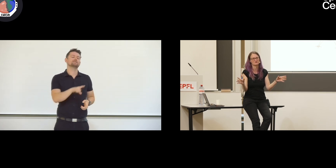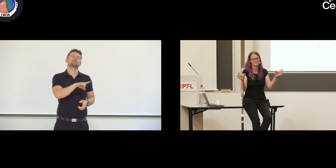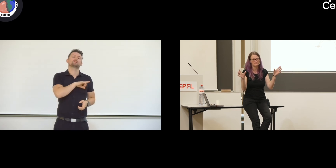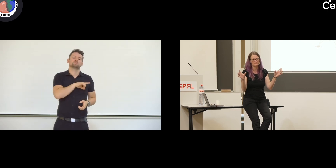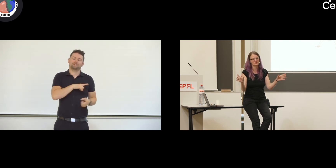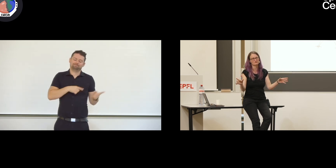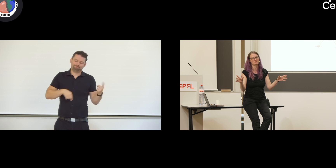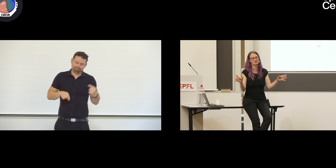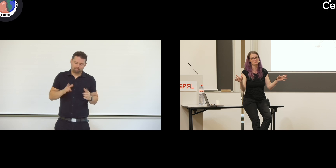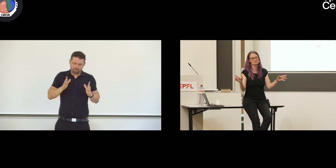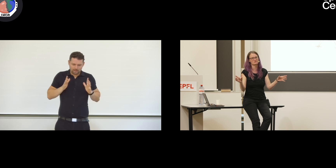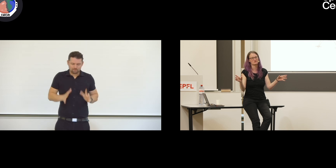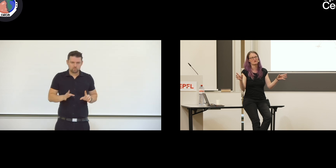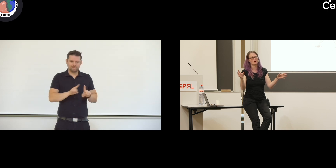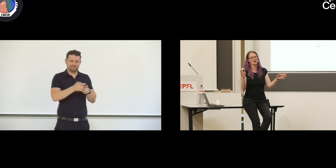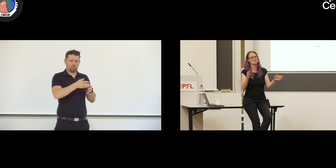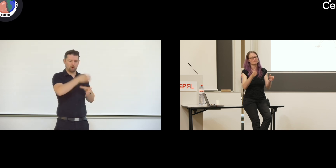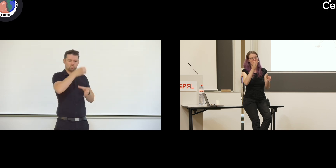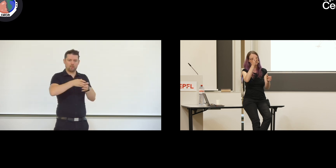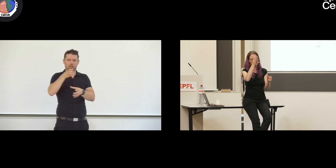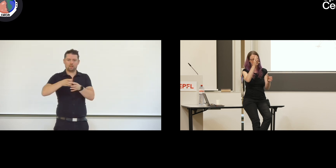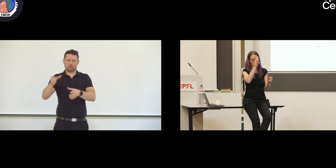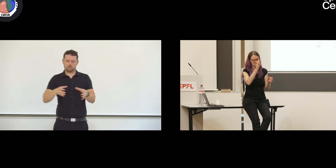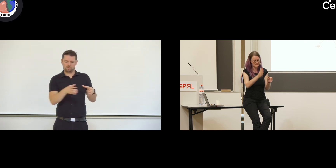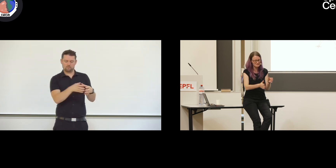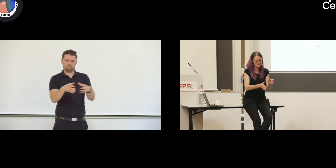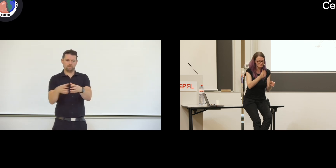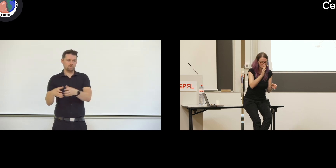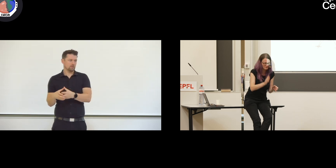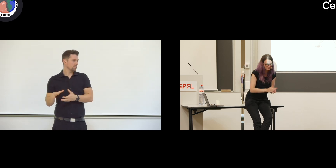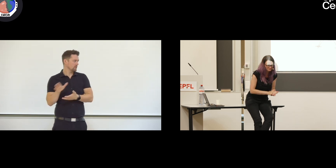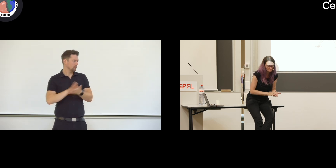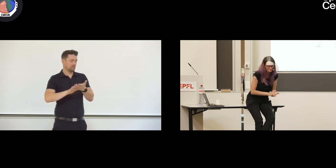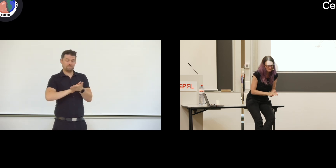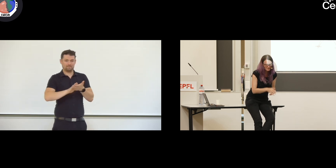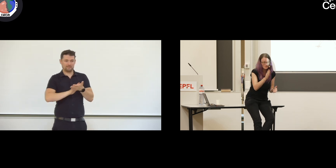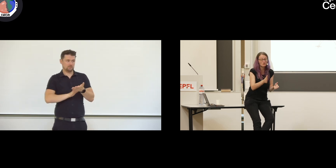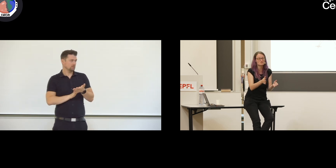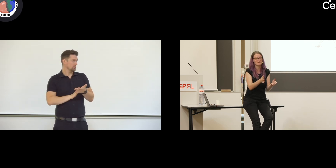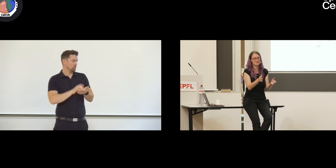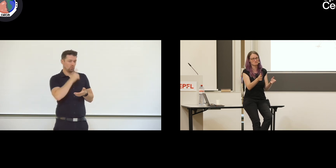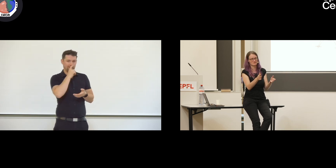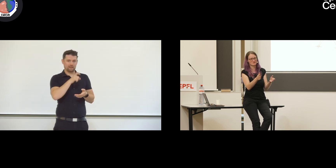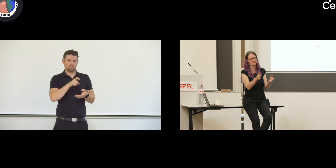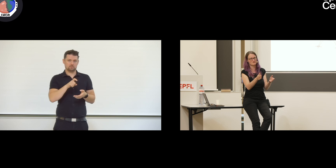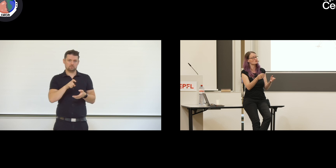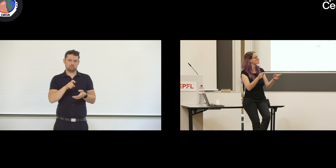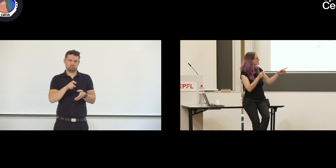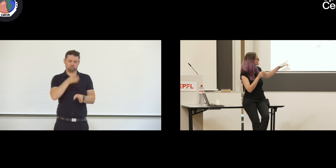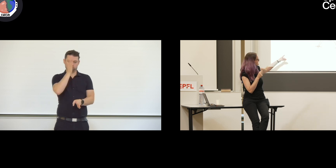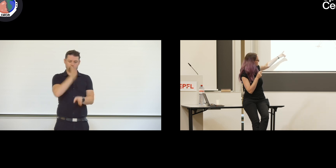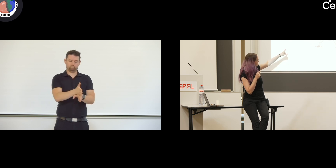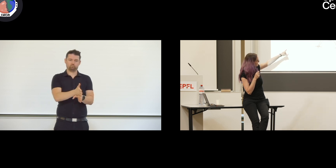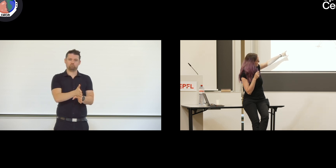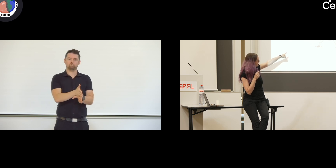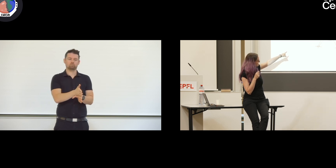have different modules where you can at least close some hatch between them. So